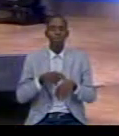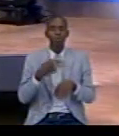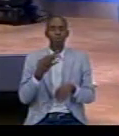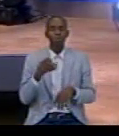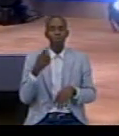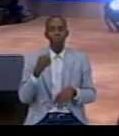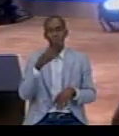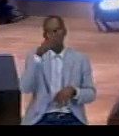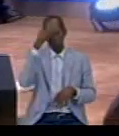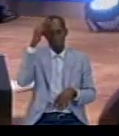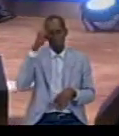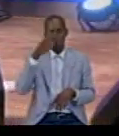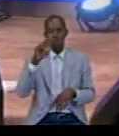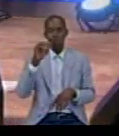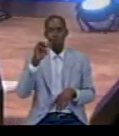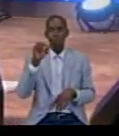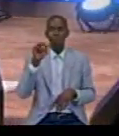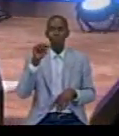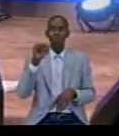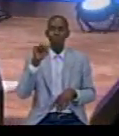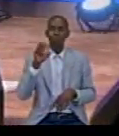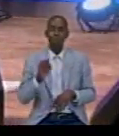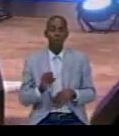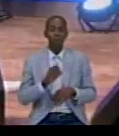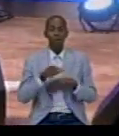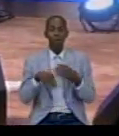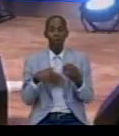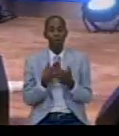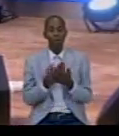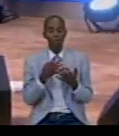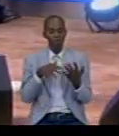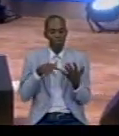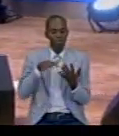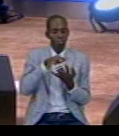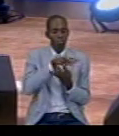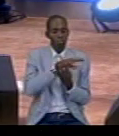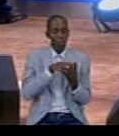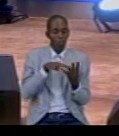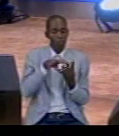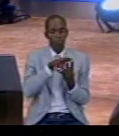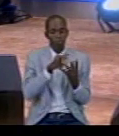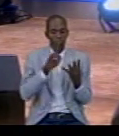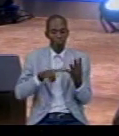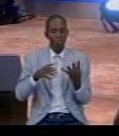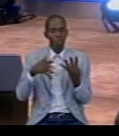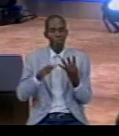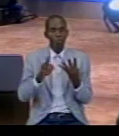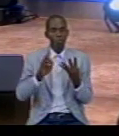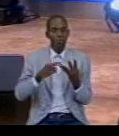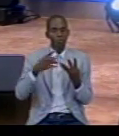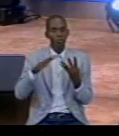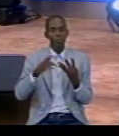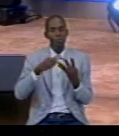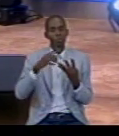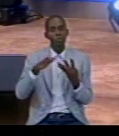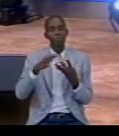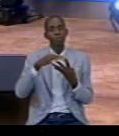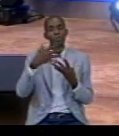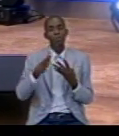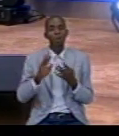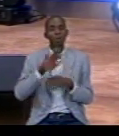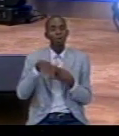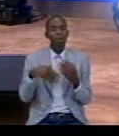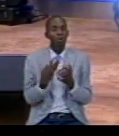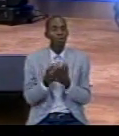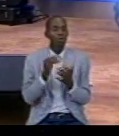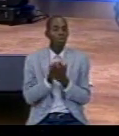all those kingdoms, four of them, all those kingdoms, one after the other, all those kingdoms